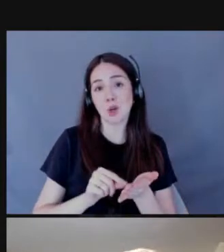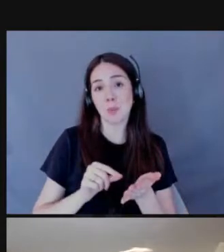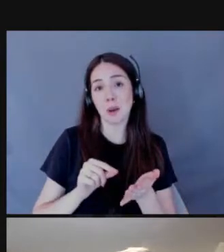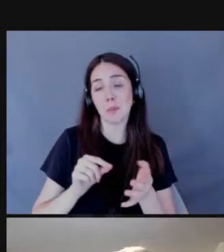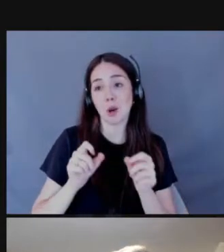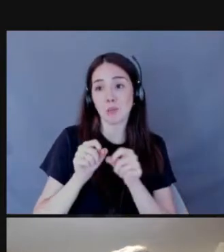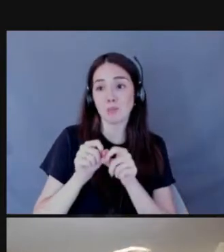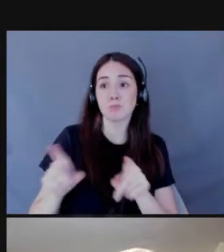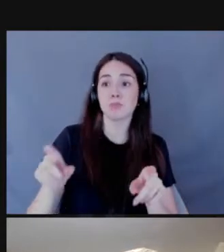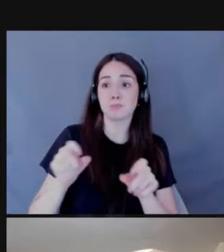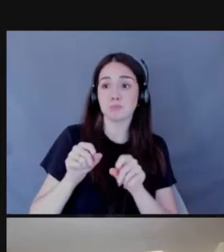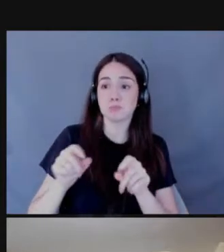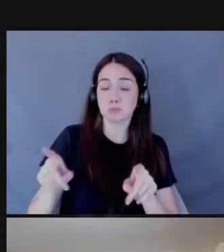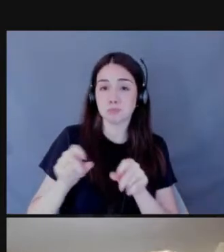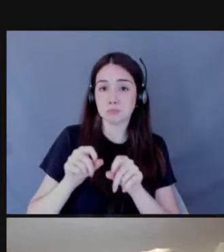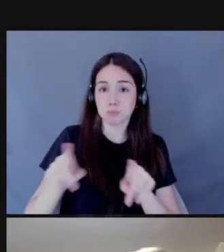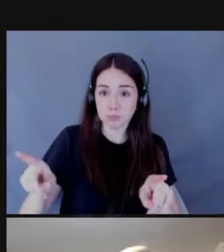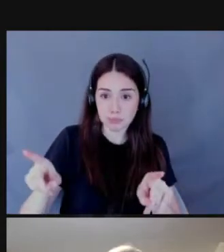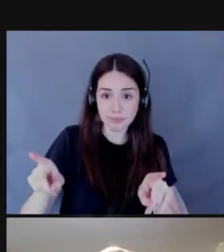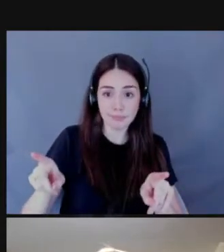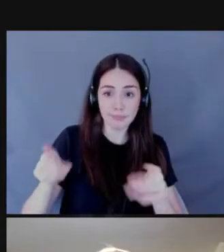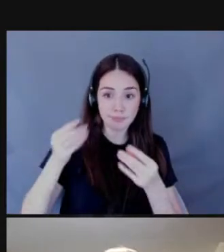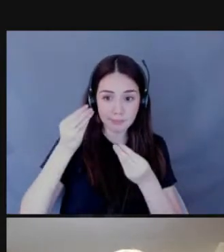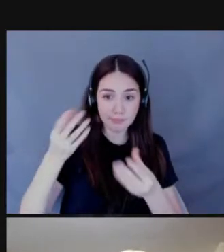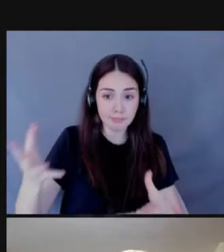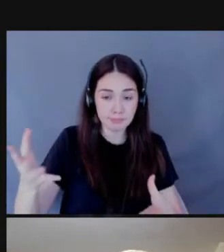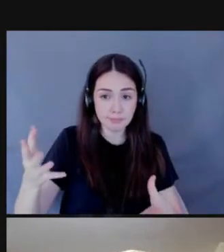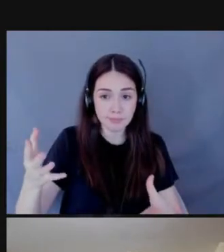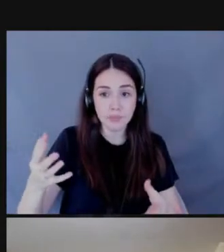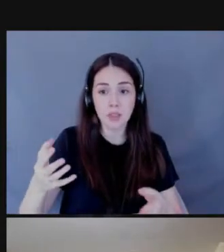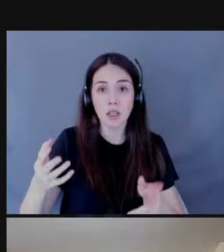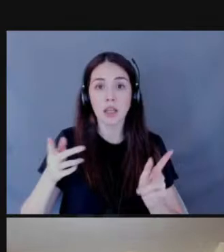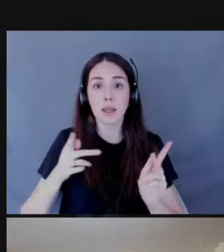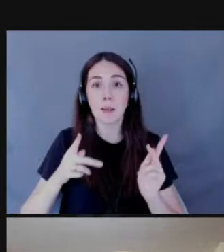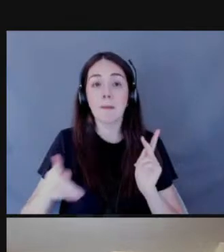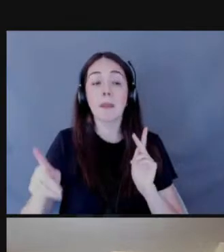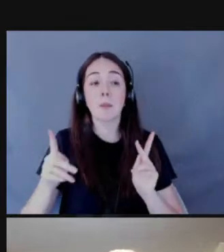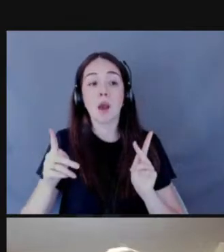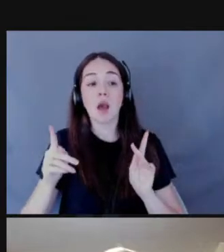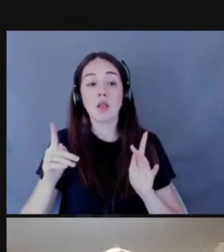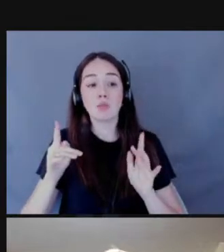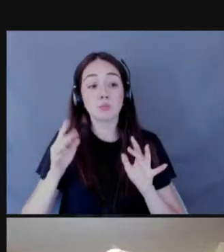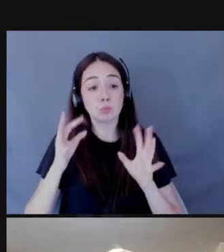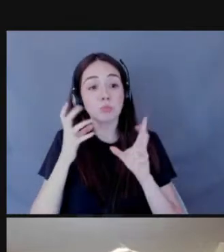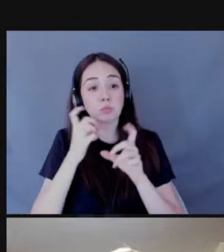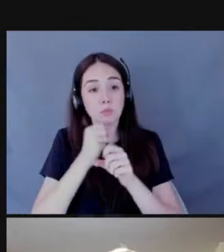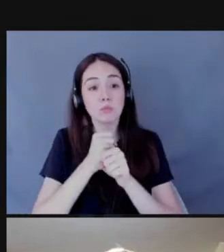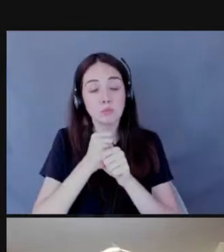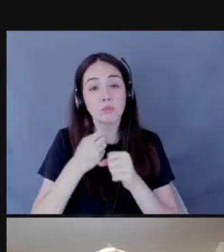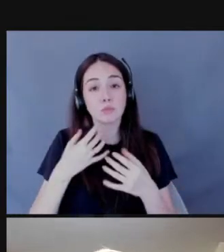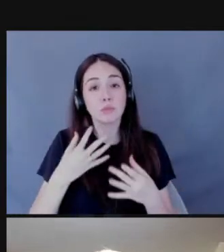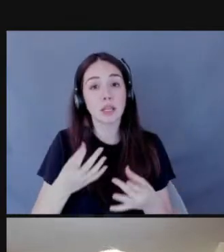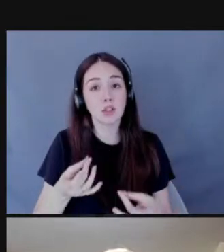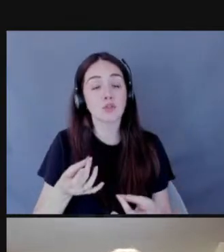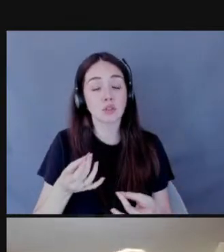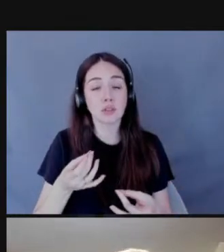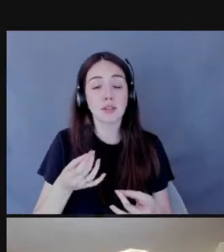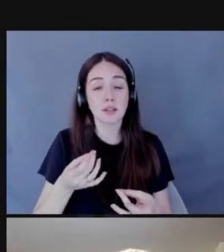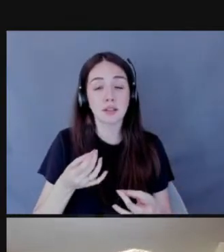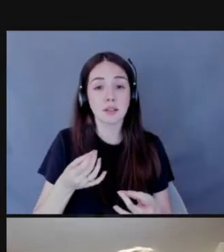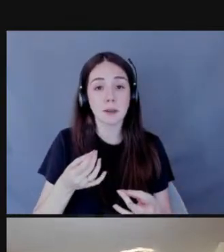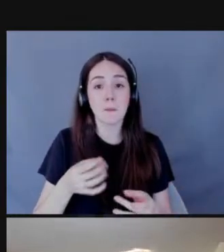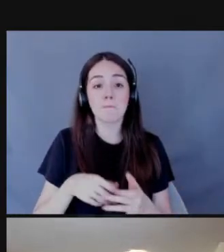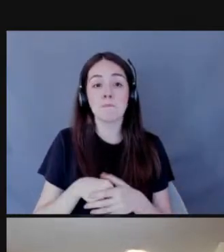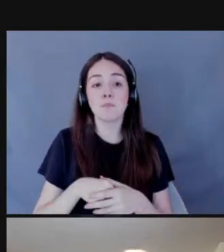from the provinces, that people started to get interested. And there are